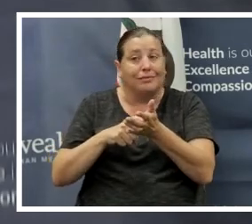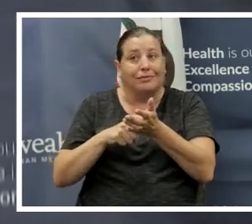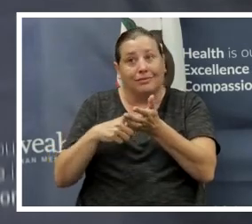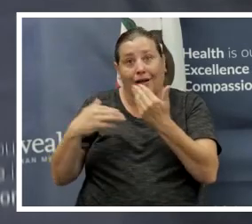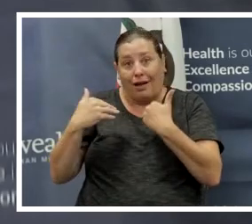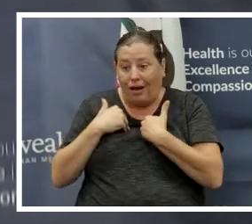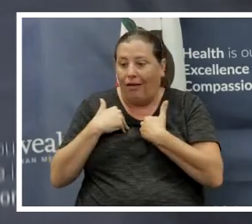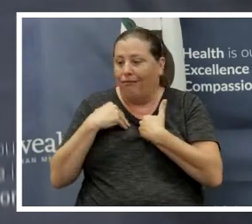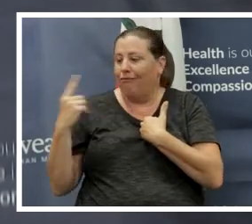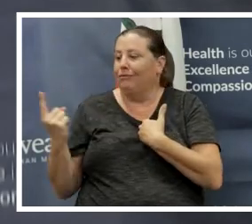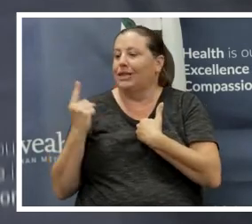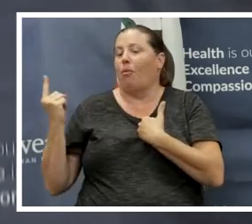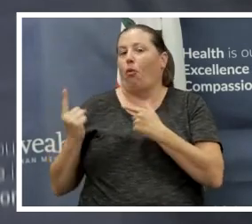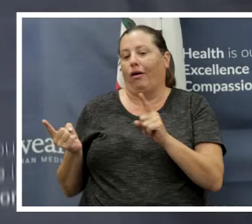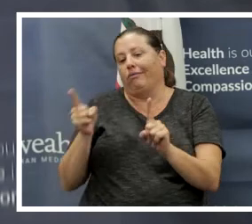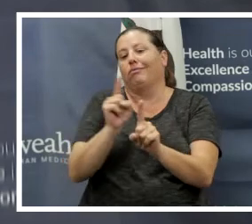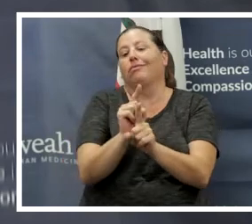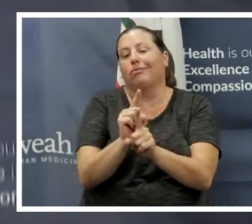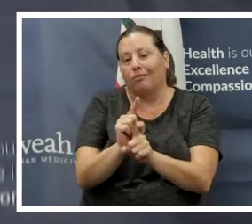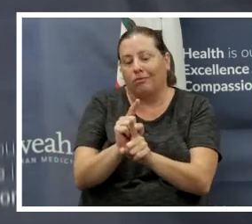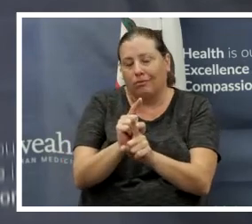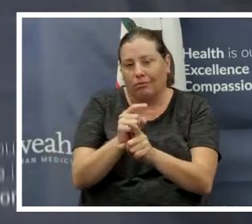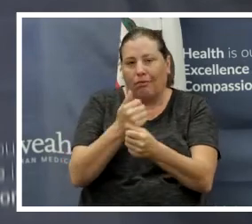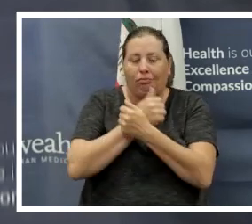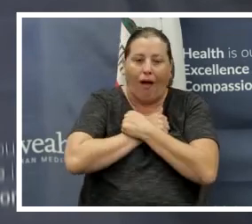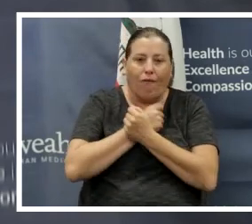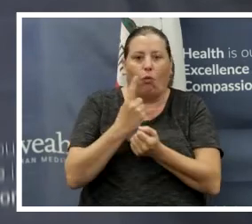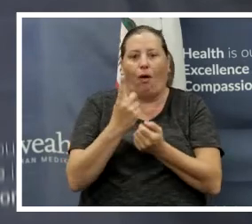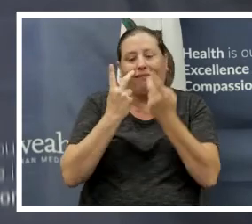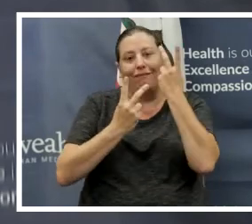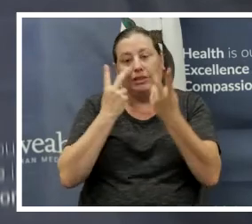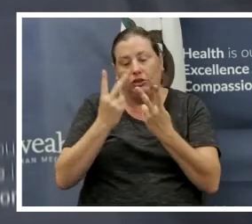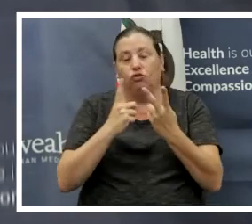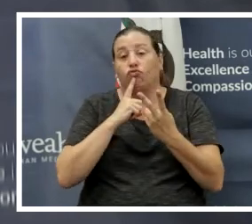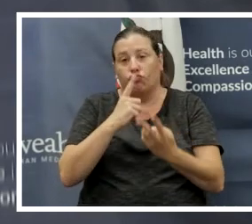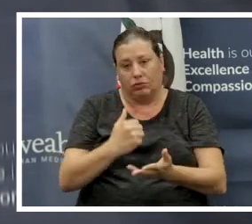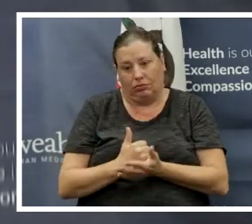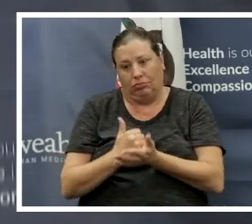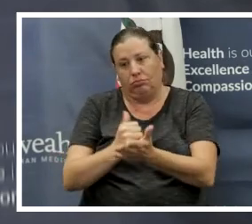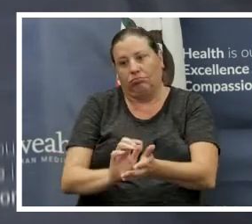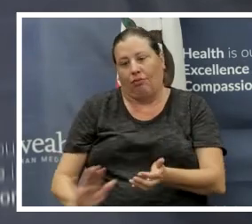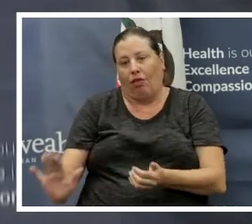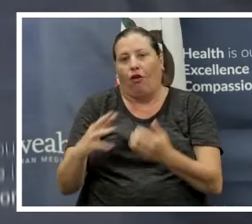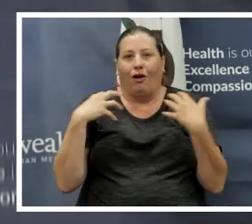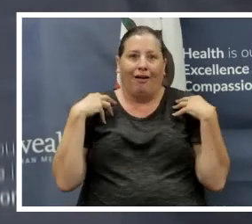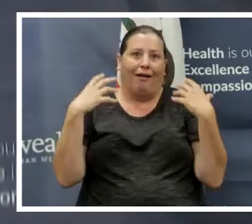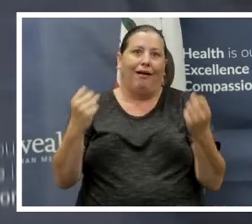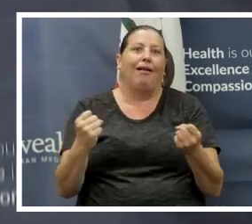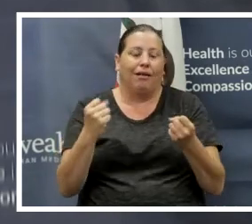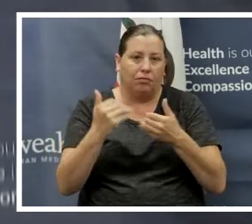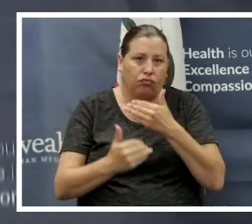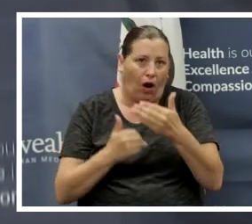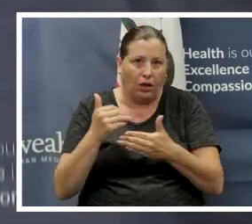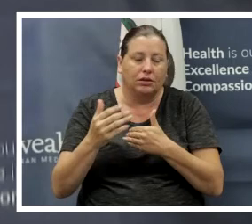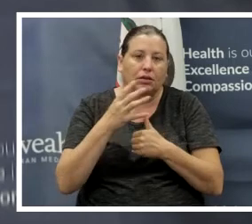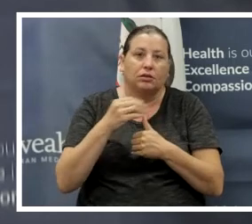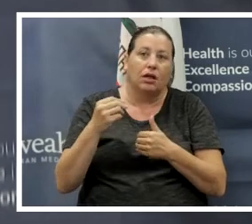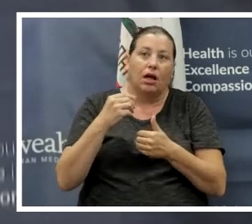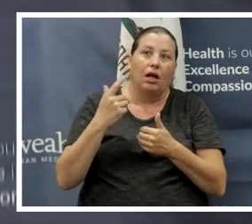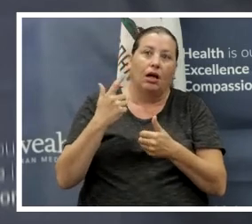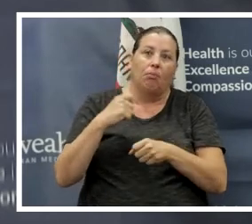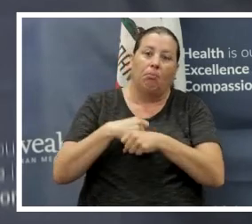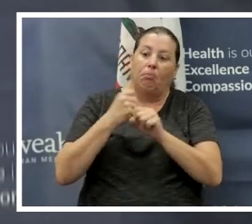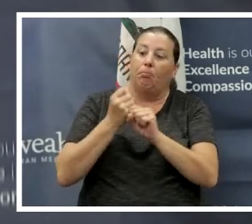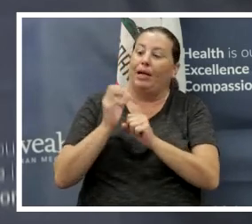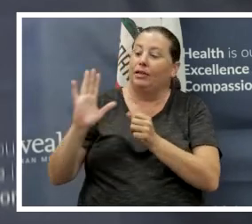a visitor, having a loved one there, greatly benefits the healing process, and it actually makes a doctor and nurse's